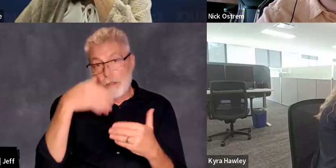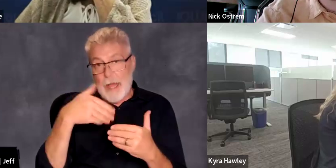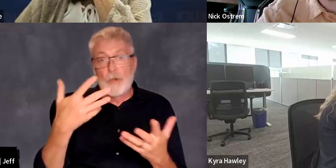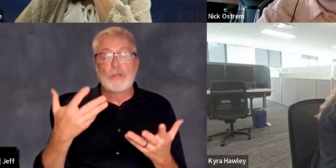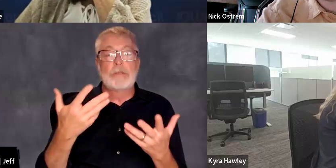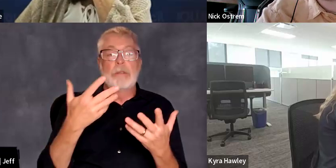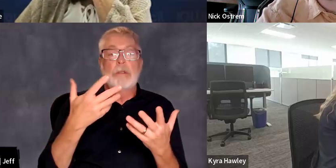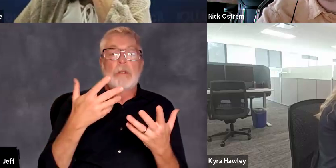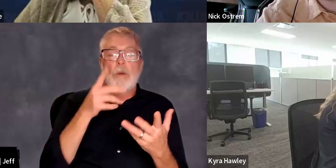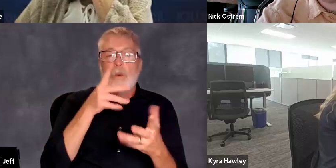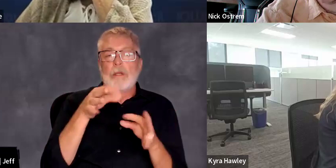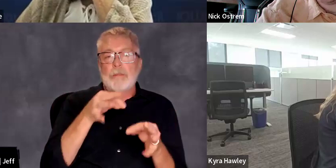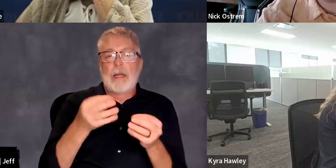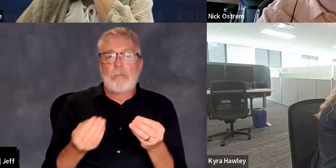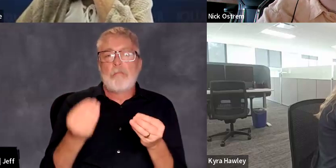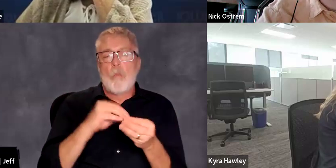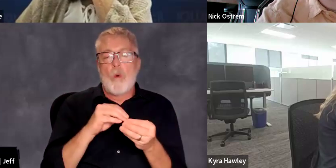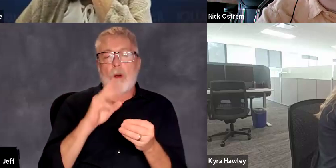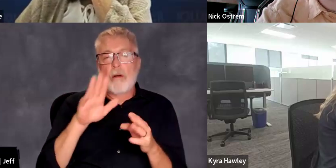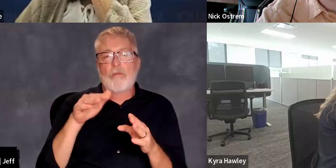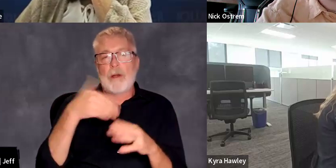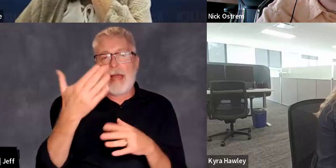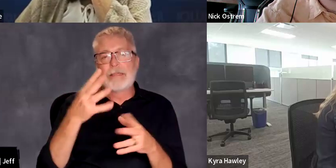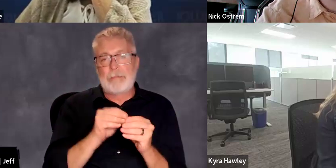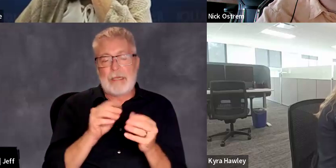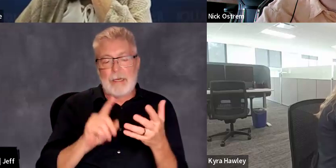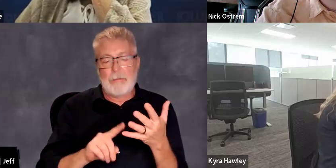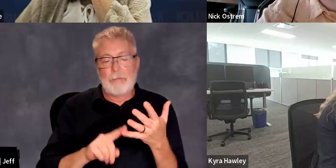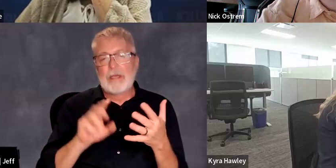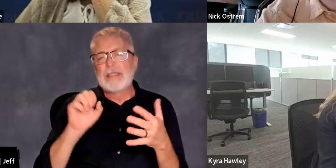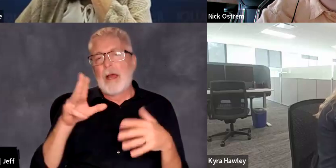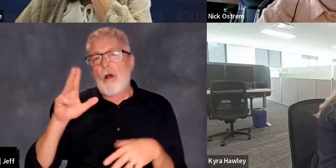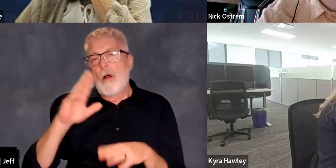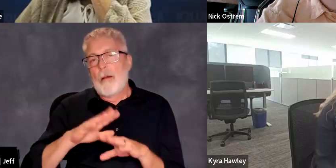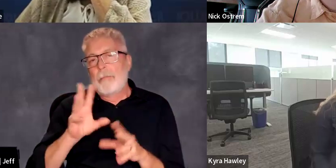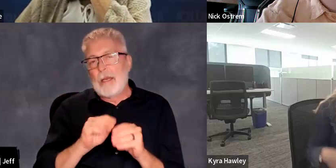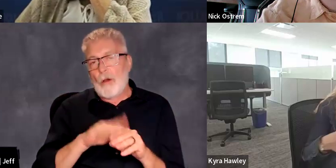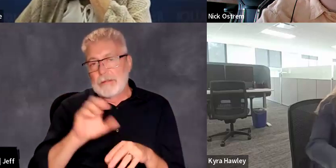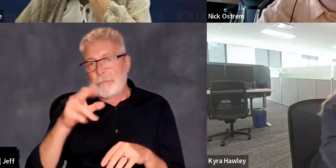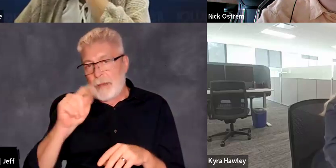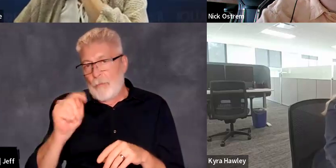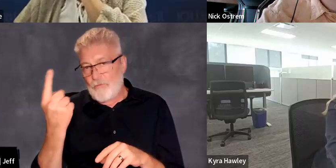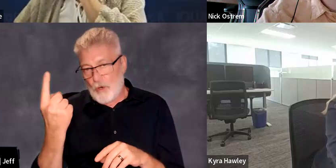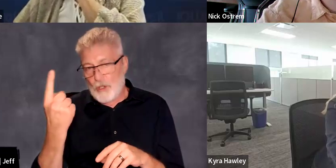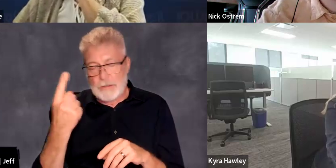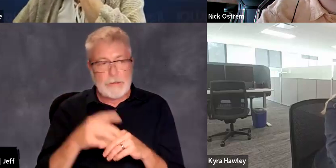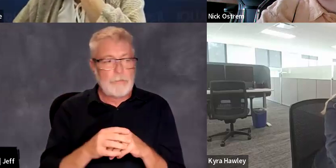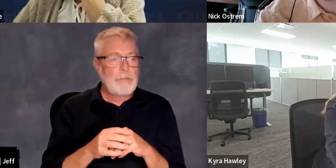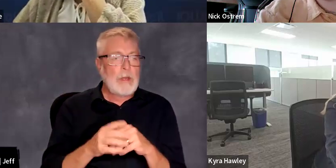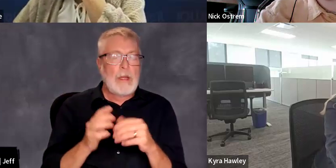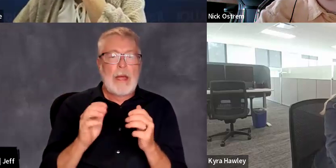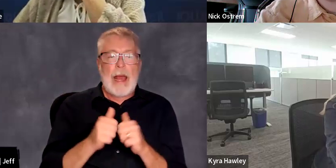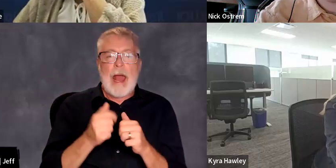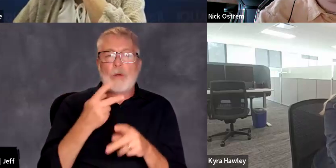more detail when we next meet on September 1st. Um, what to do to maintain your